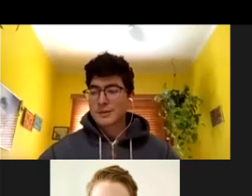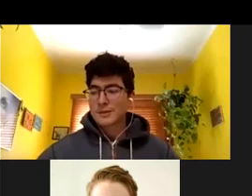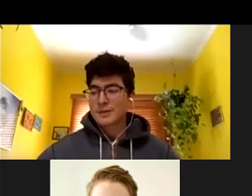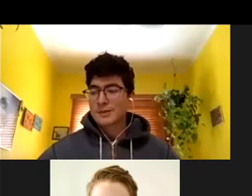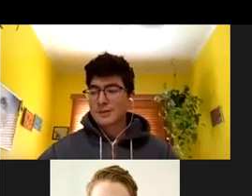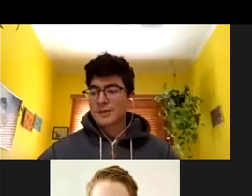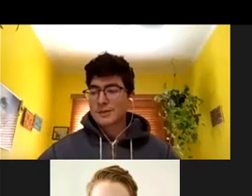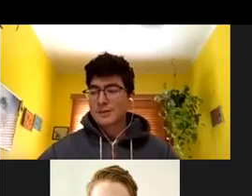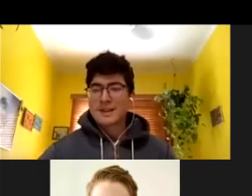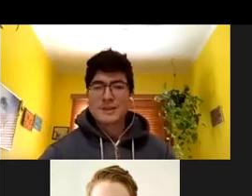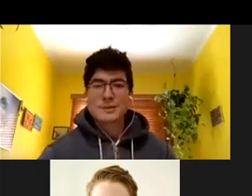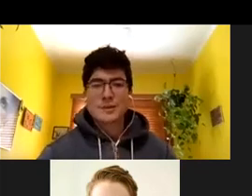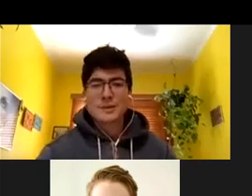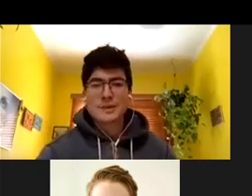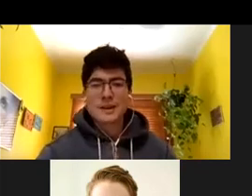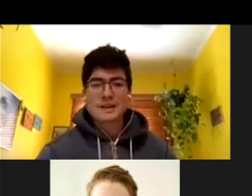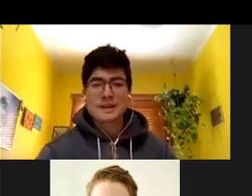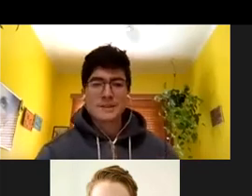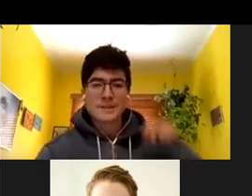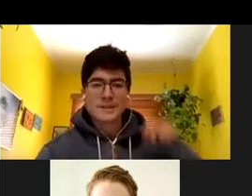Hendrix University graduate,